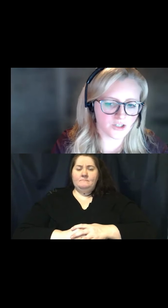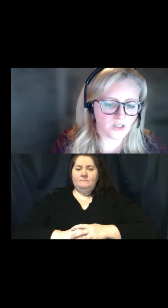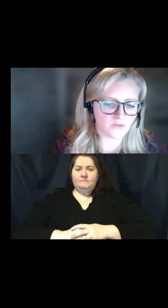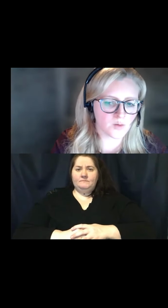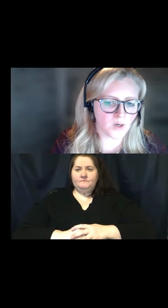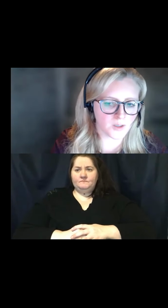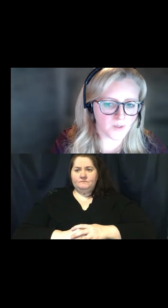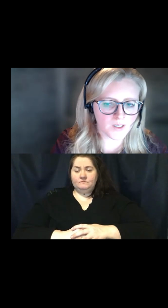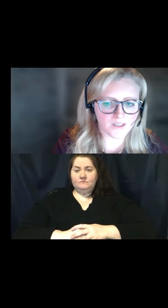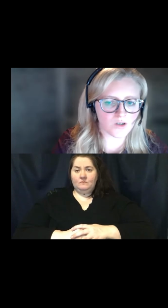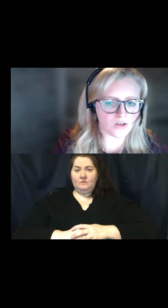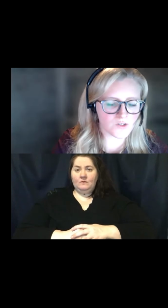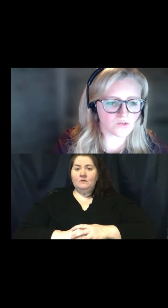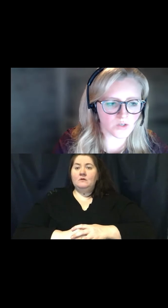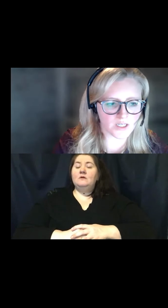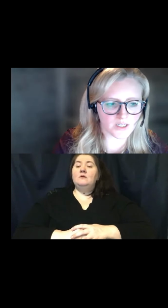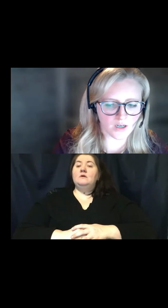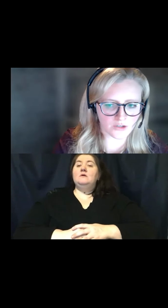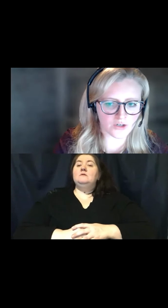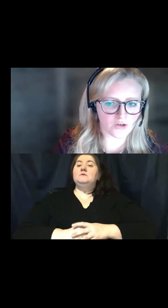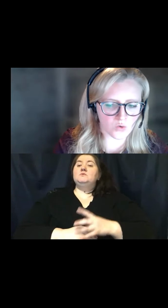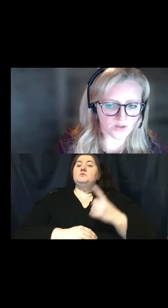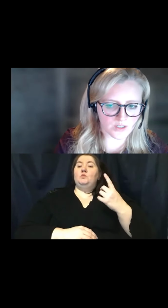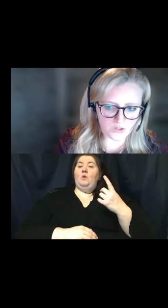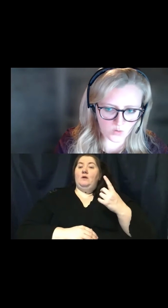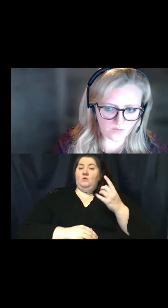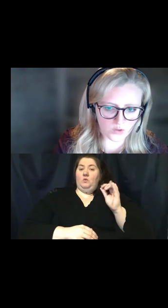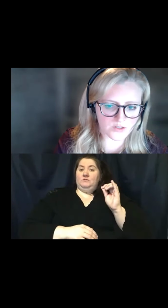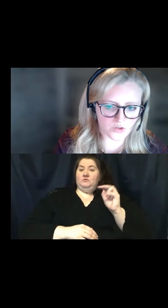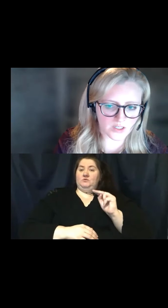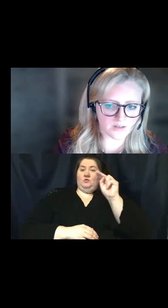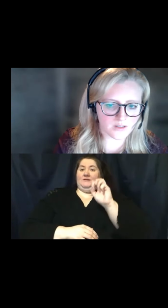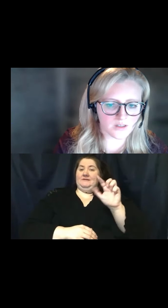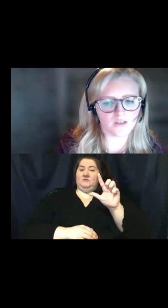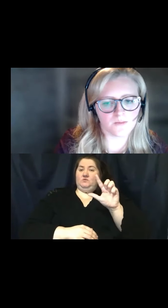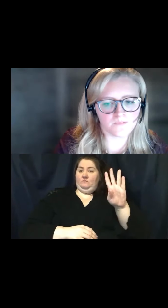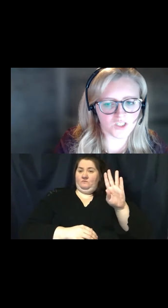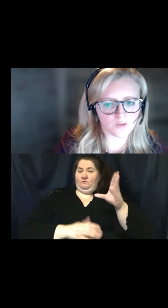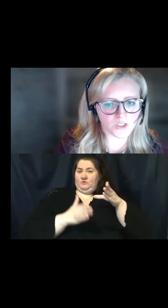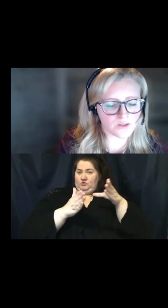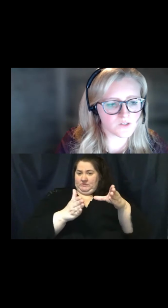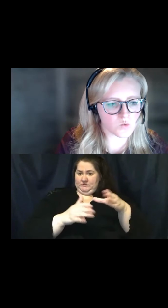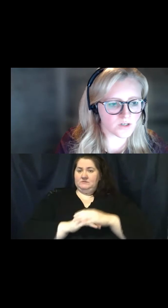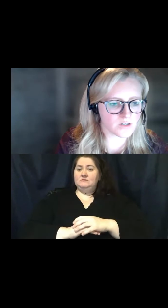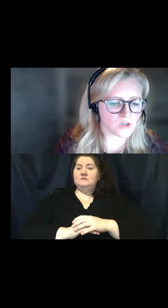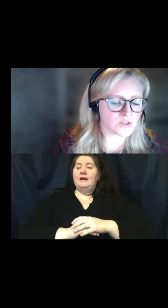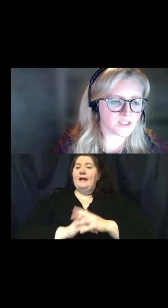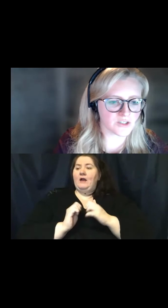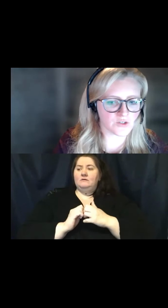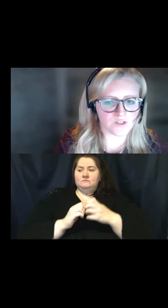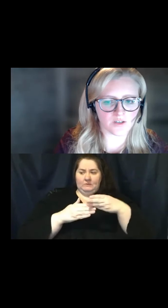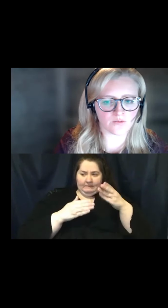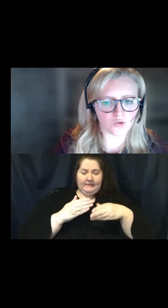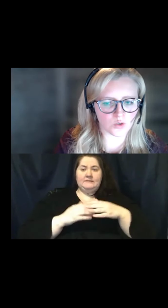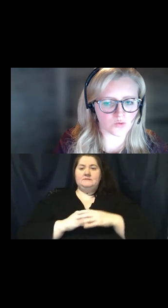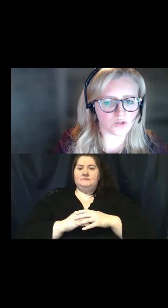A section of our pipe is also located under Northeast 24th Street. To complete this work, we will need